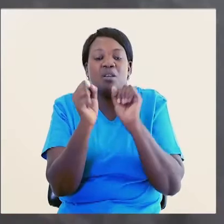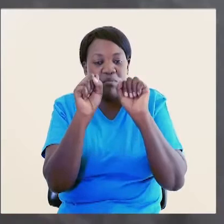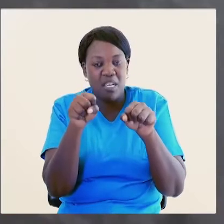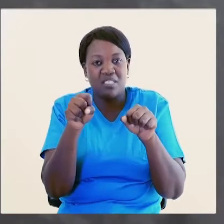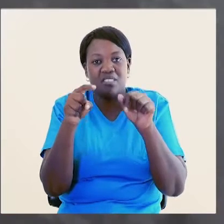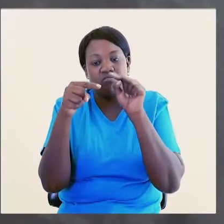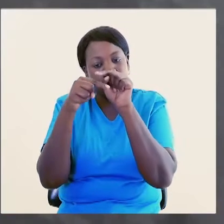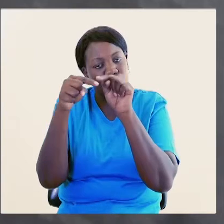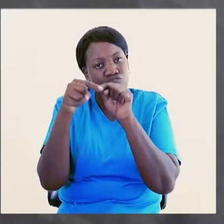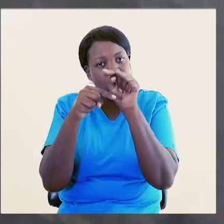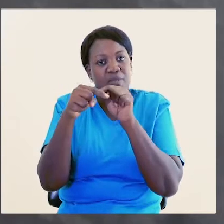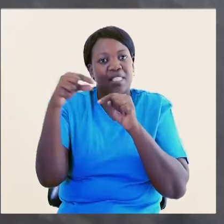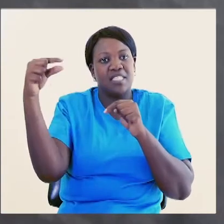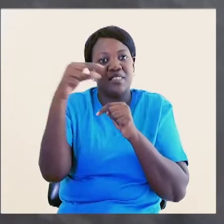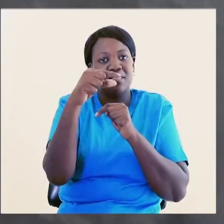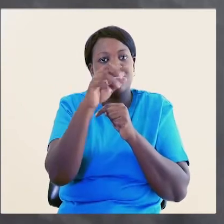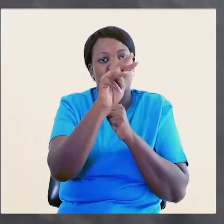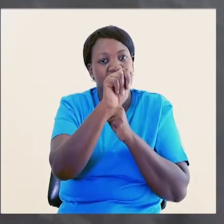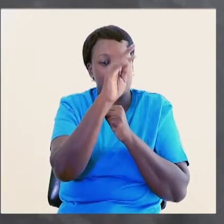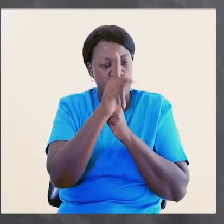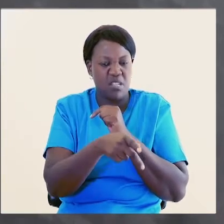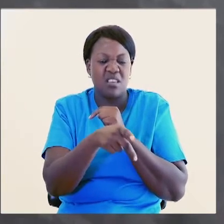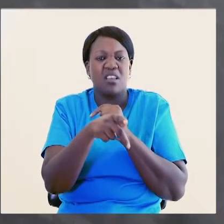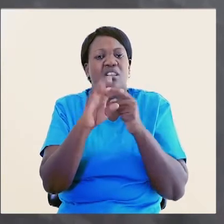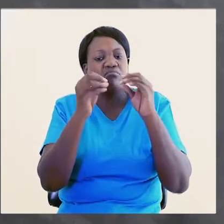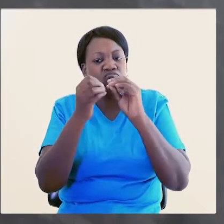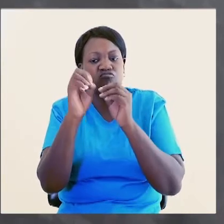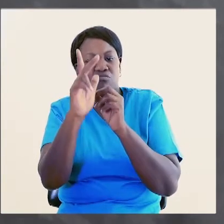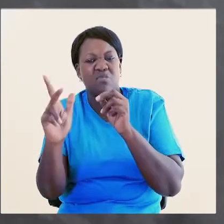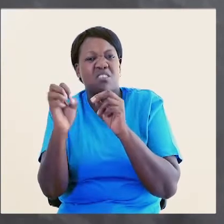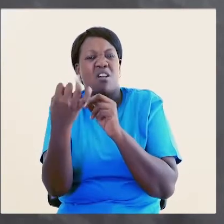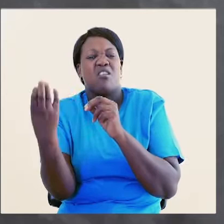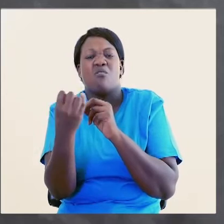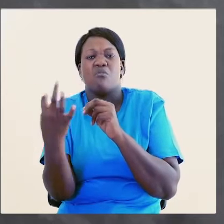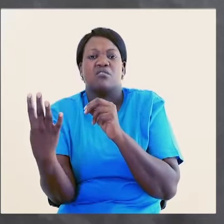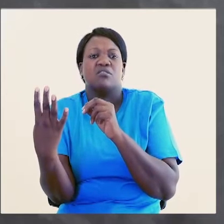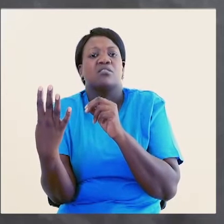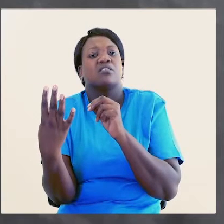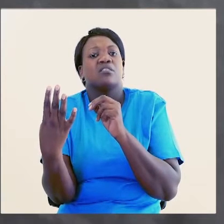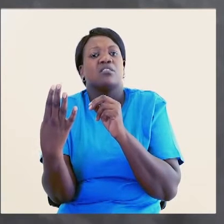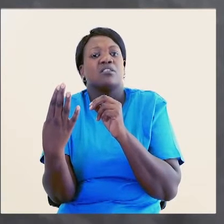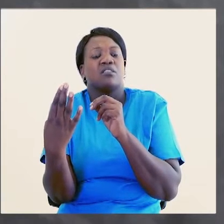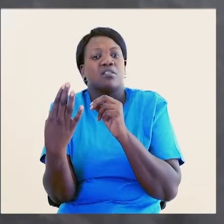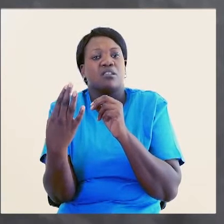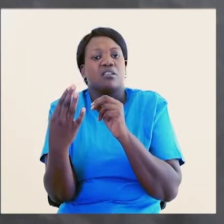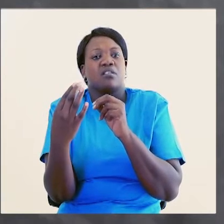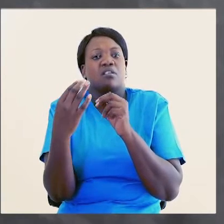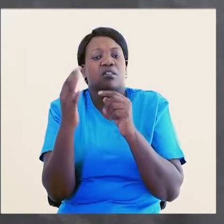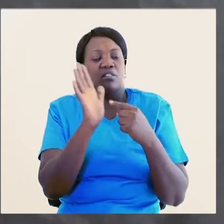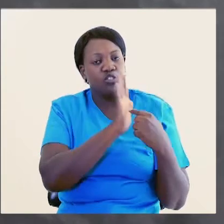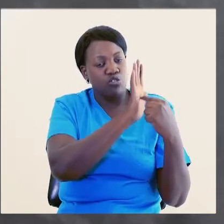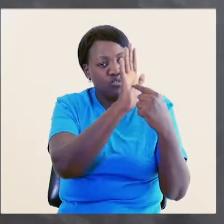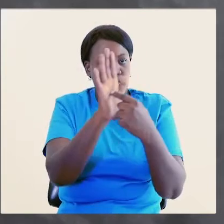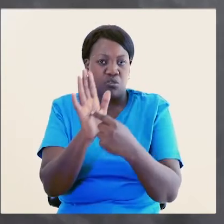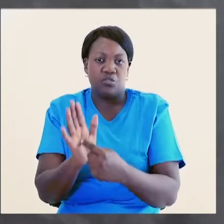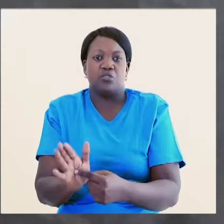the total GNP by the number of people in the country. This is the reason why the most common indicator